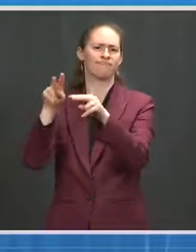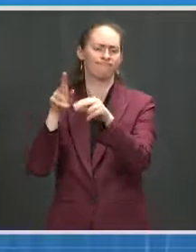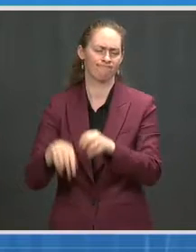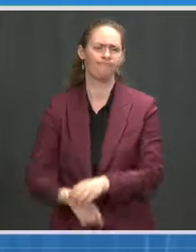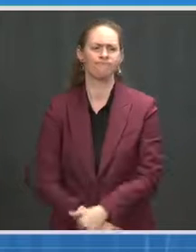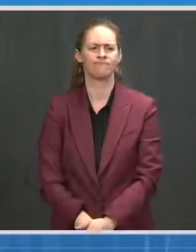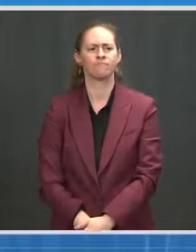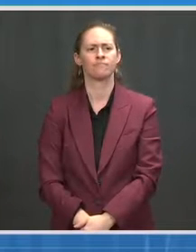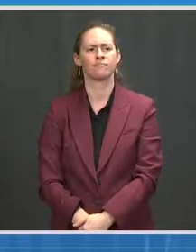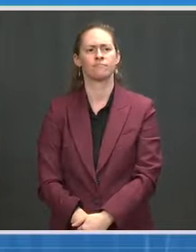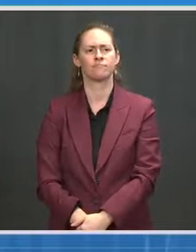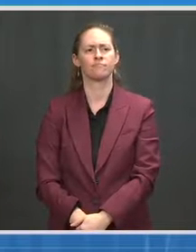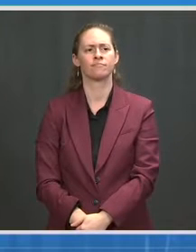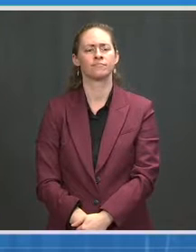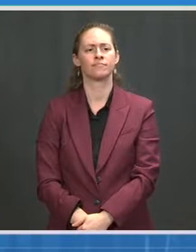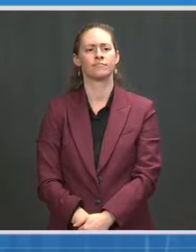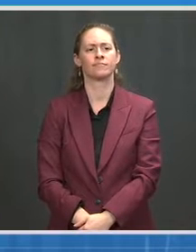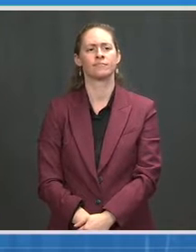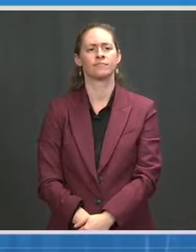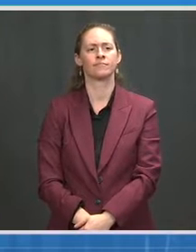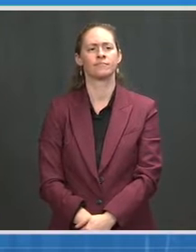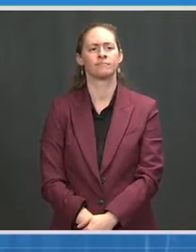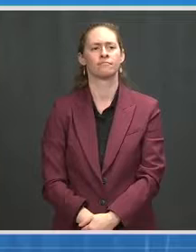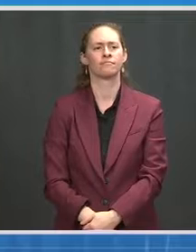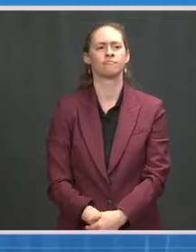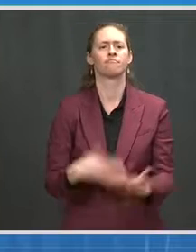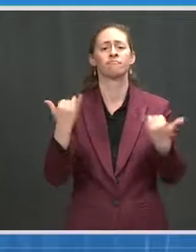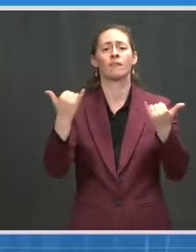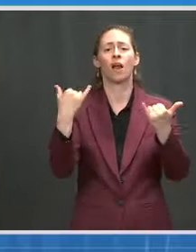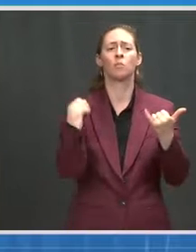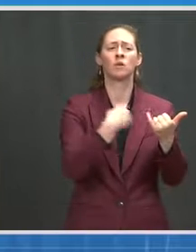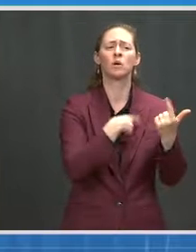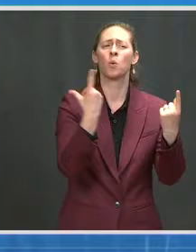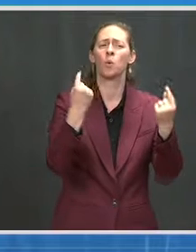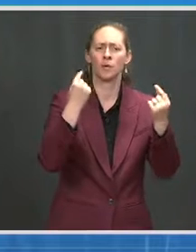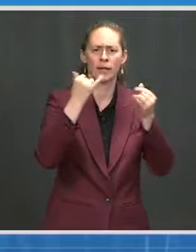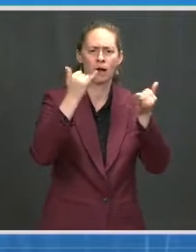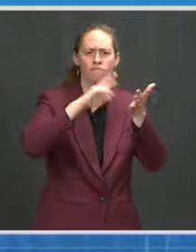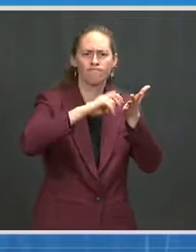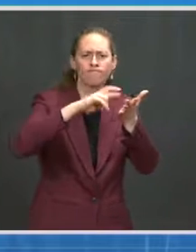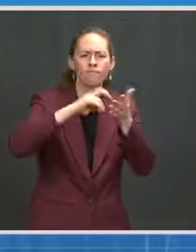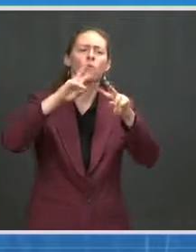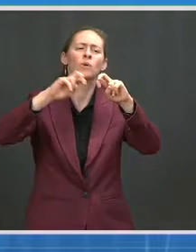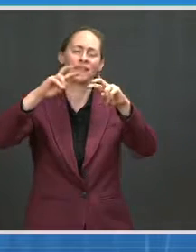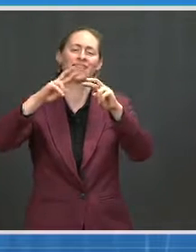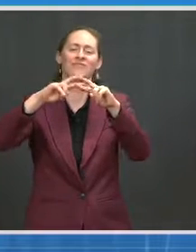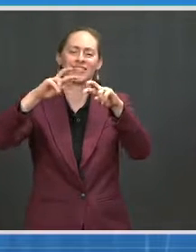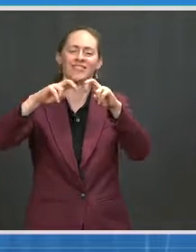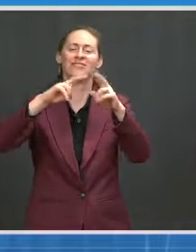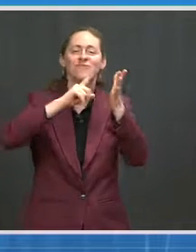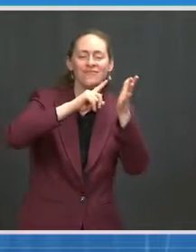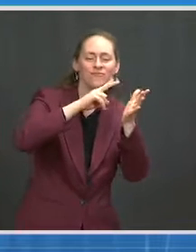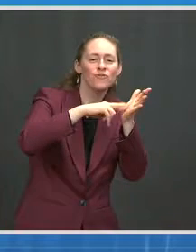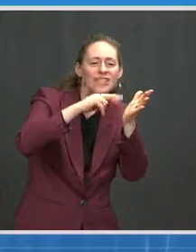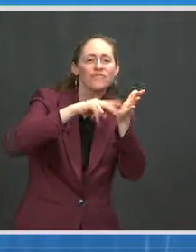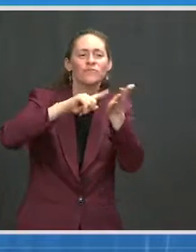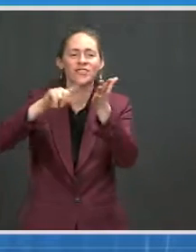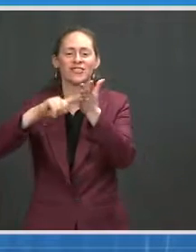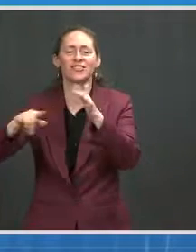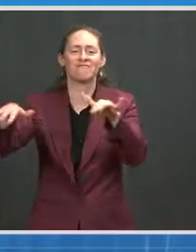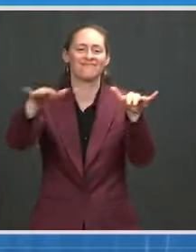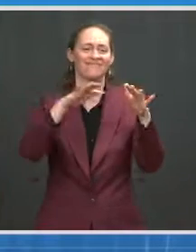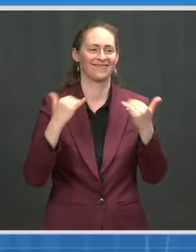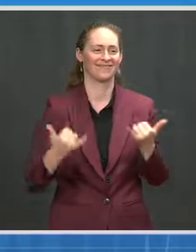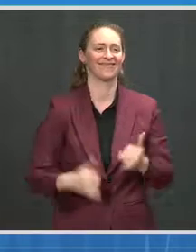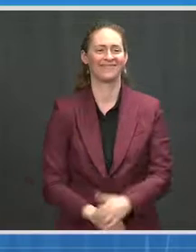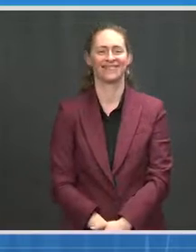of this new science related to fully vaccinated people. Thank you. Next question. Let's go to Cheryl Stolberg at the New York